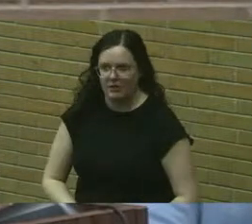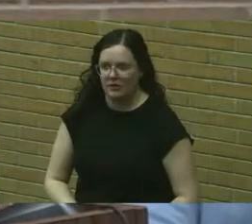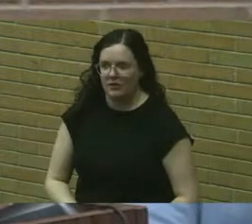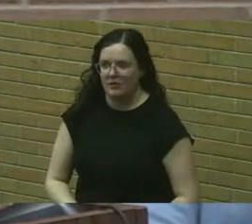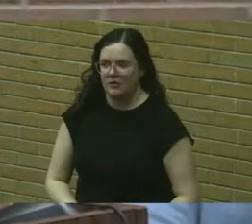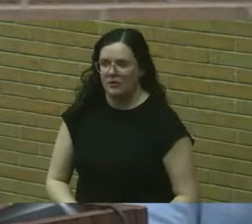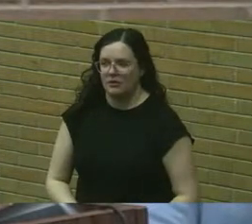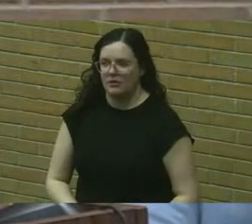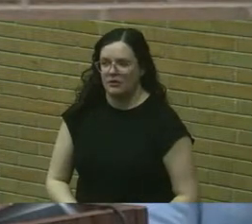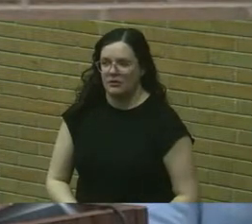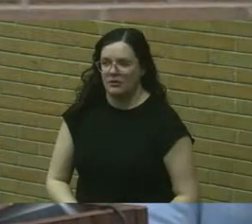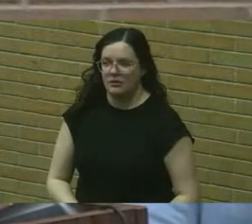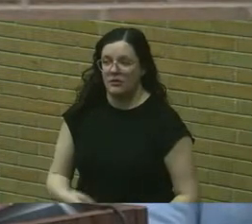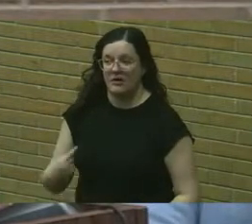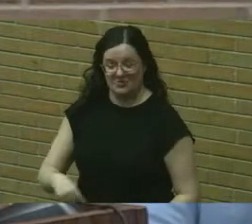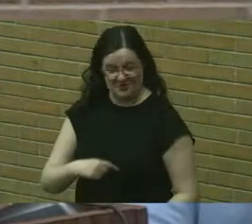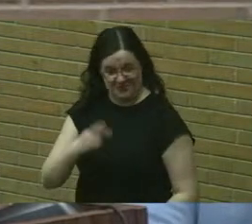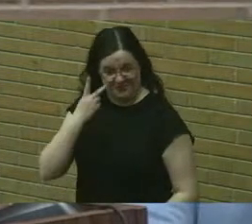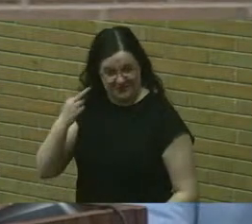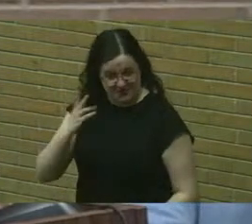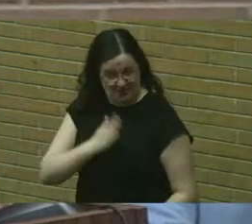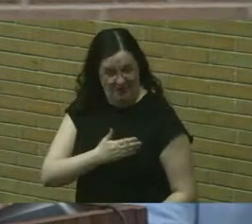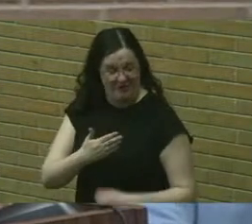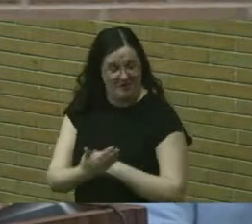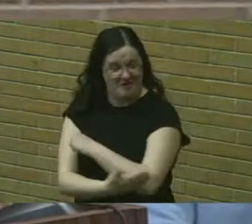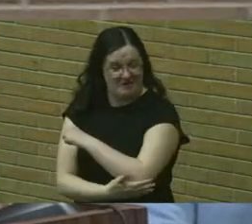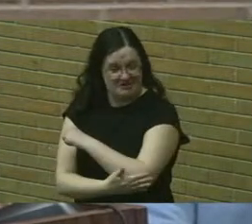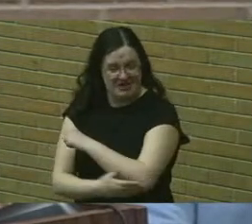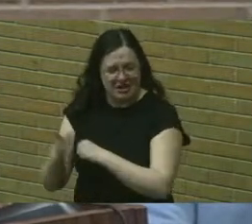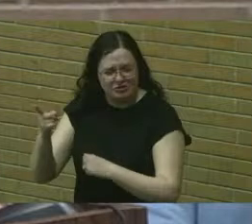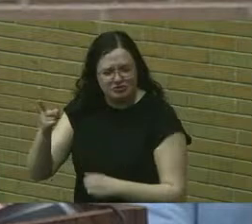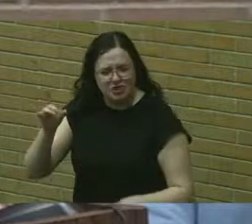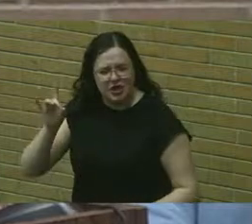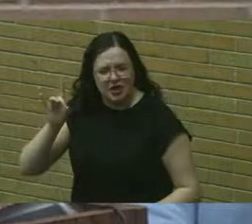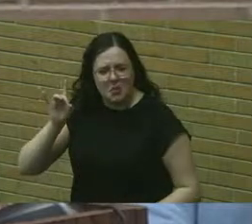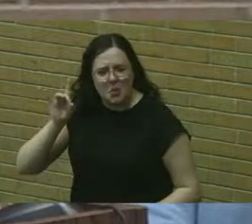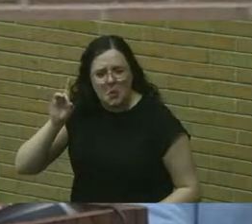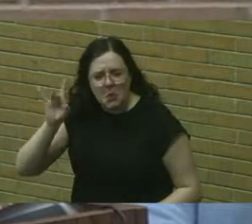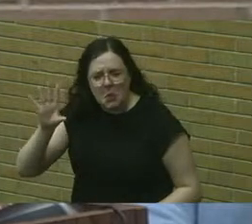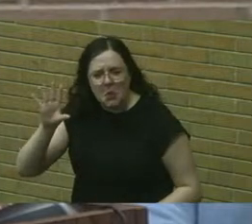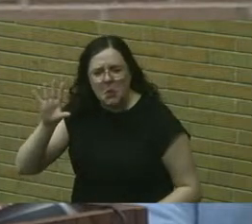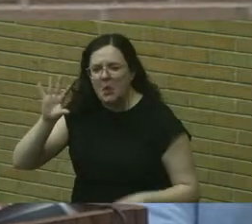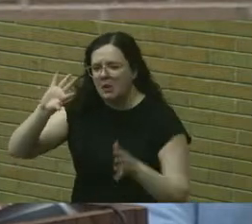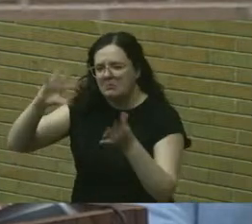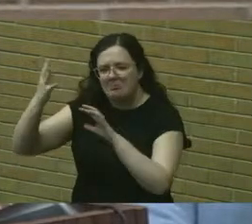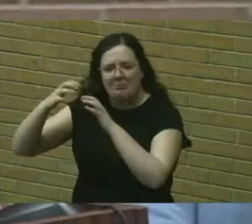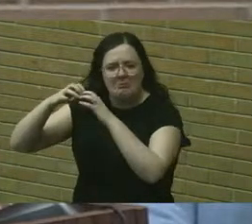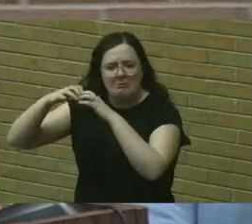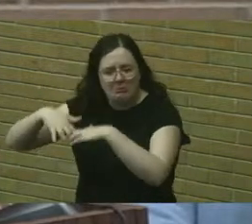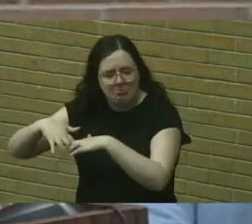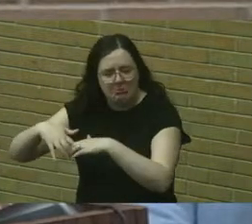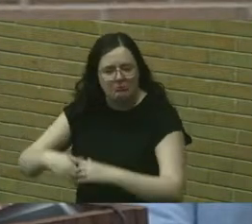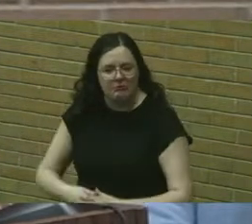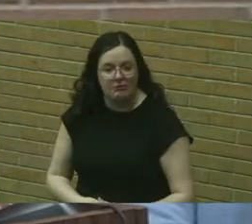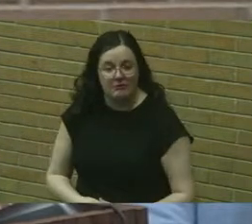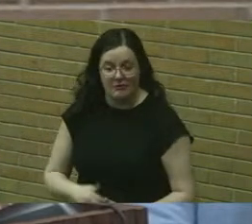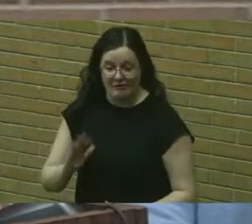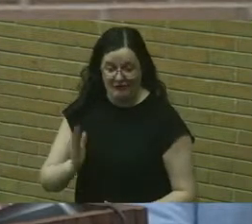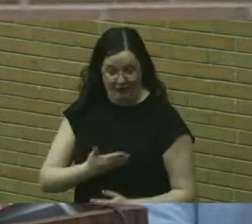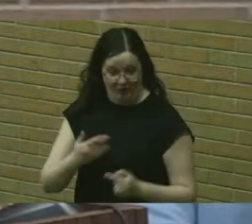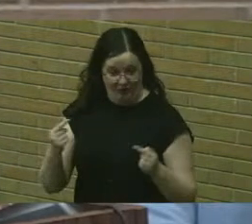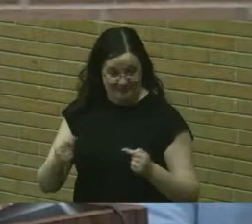that we witnessed. Our country dissolved. The pain that we carry is the pain that